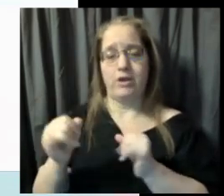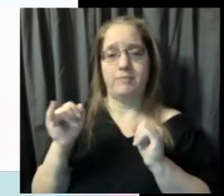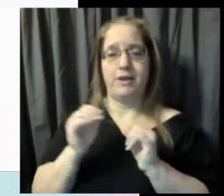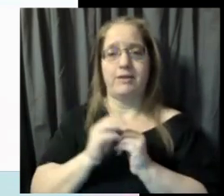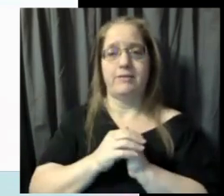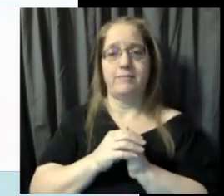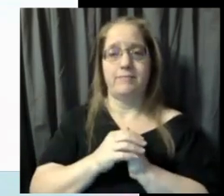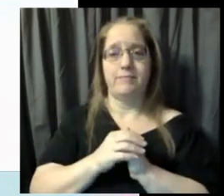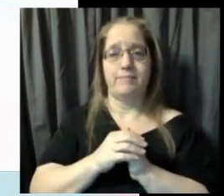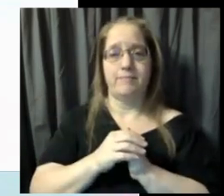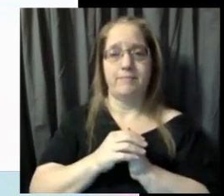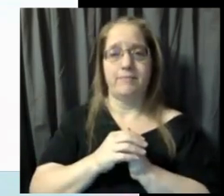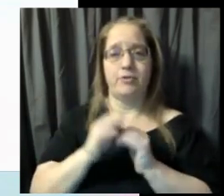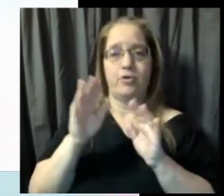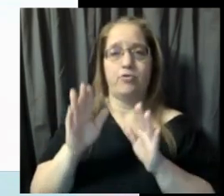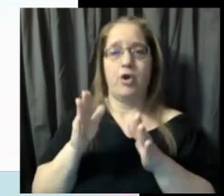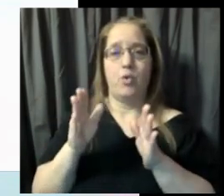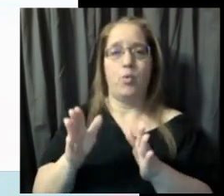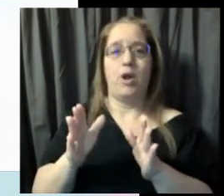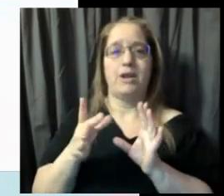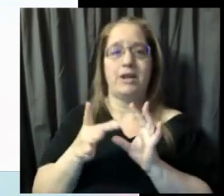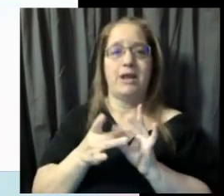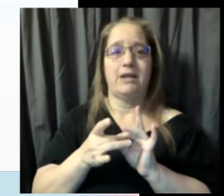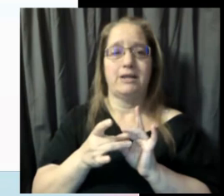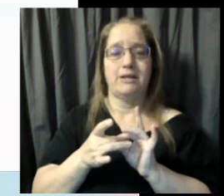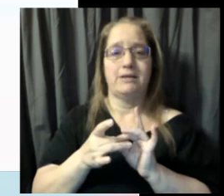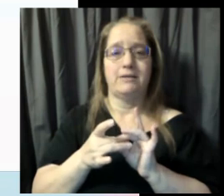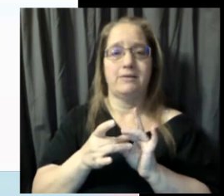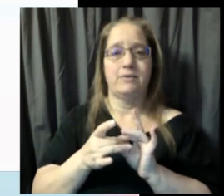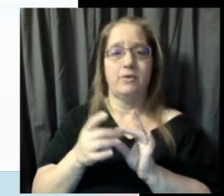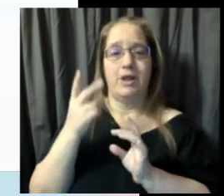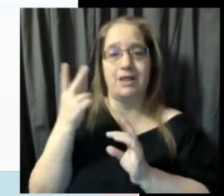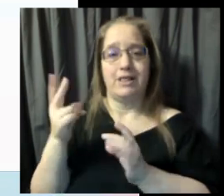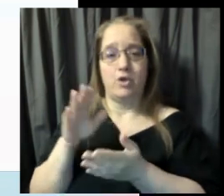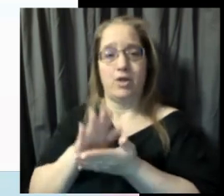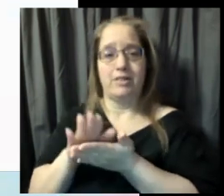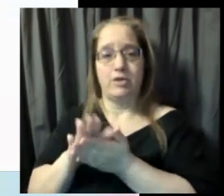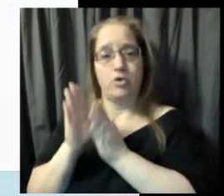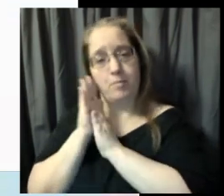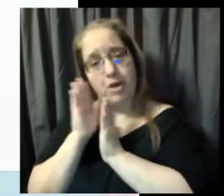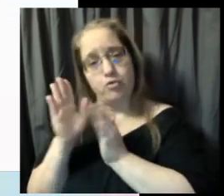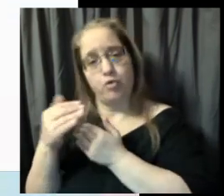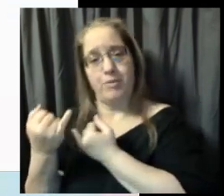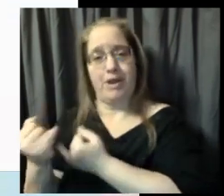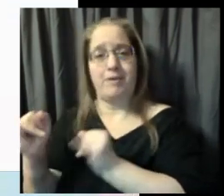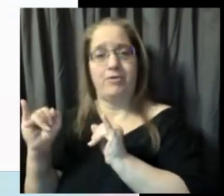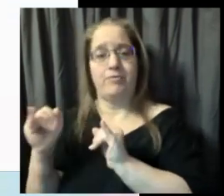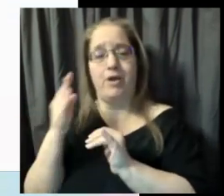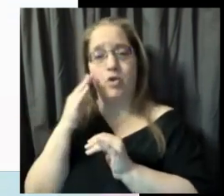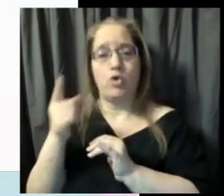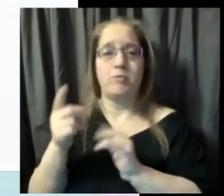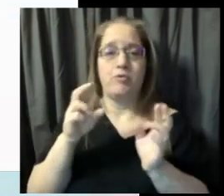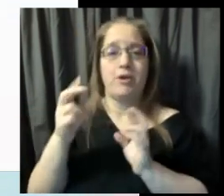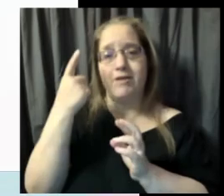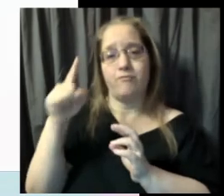independence. That's a really great way to connect it. When I see that you can clean up your room by yourself, then I know you will